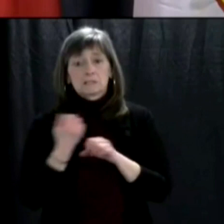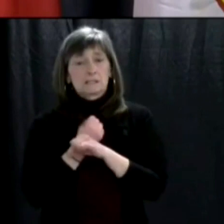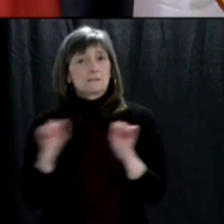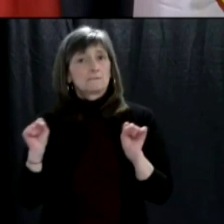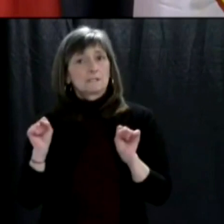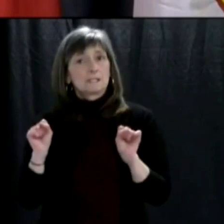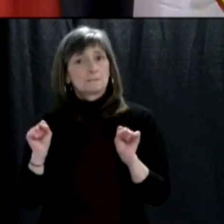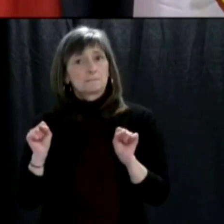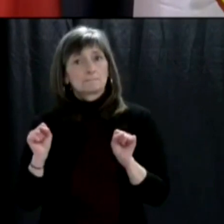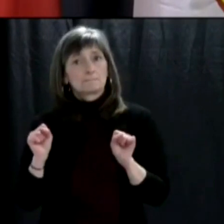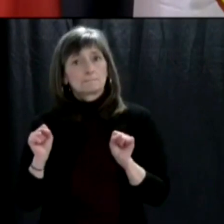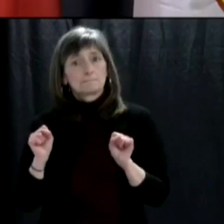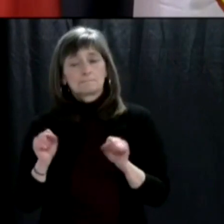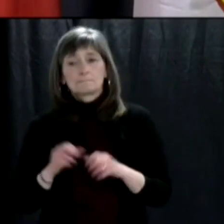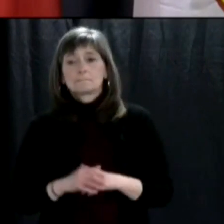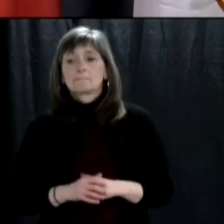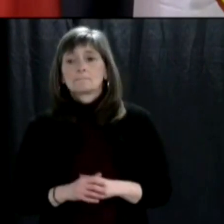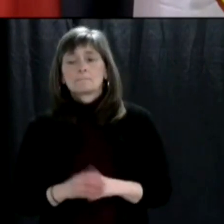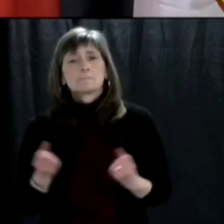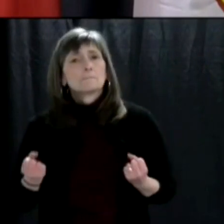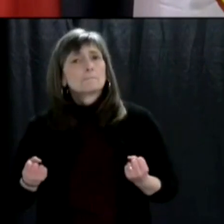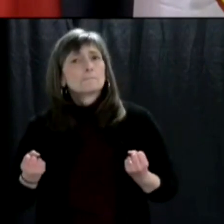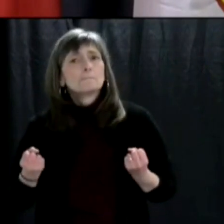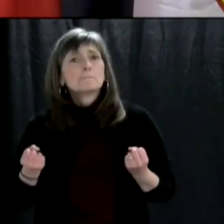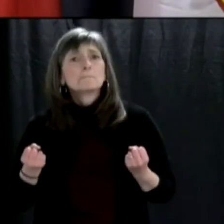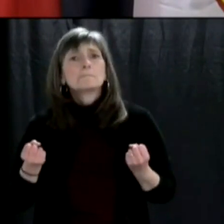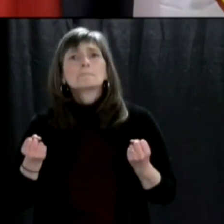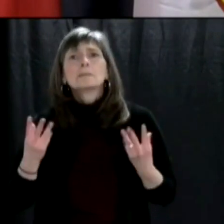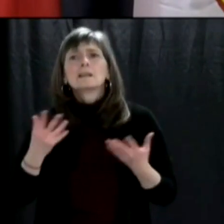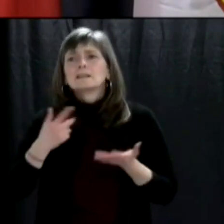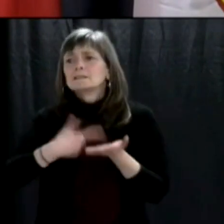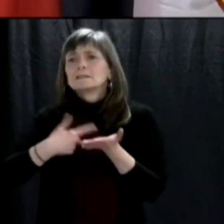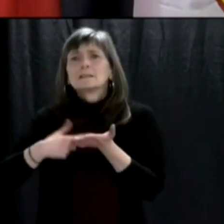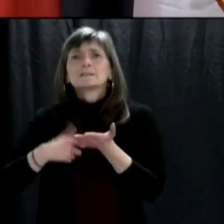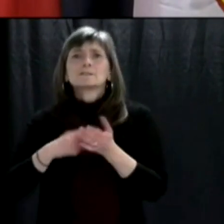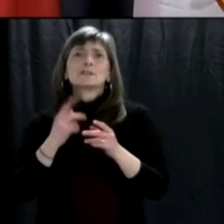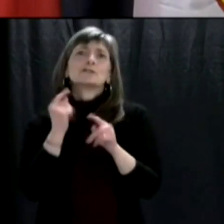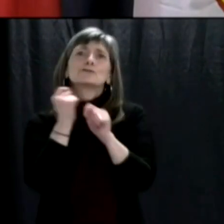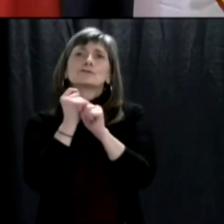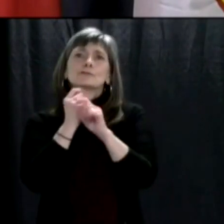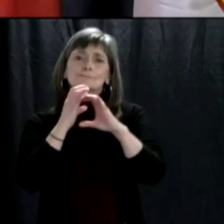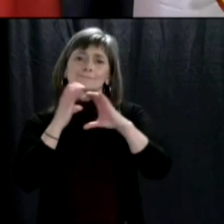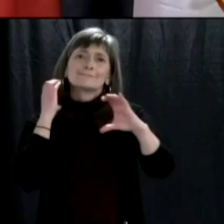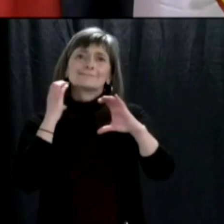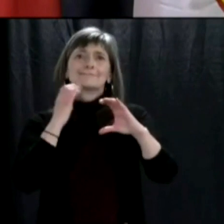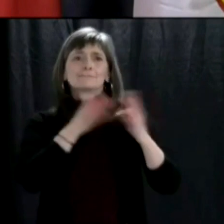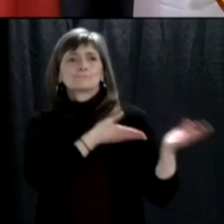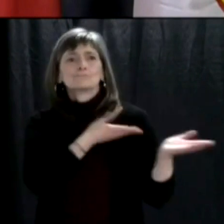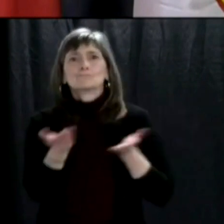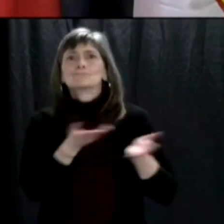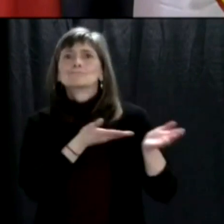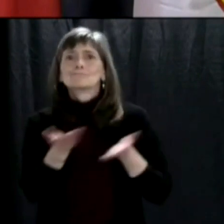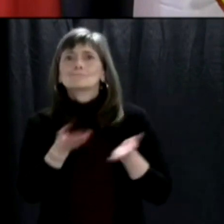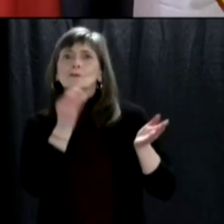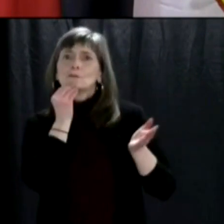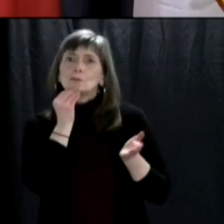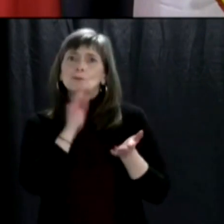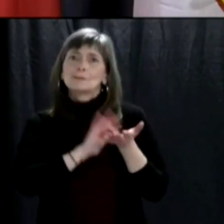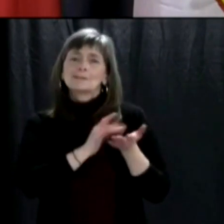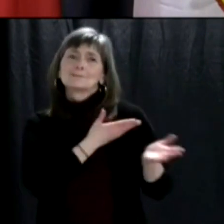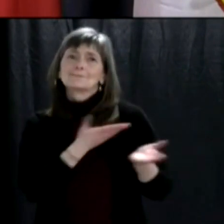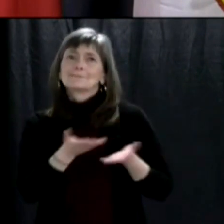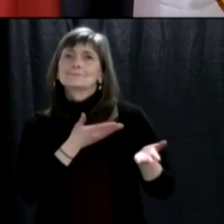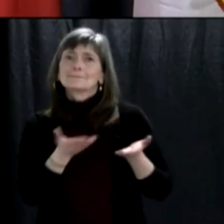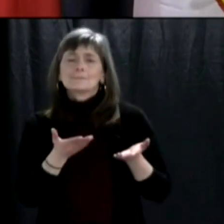the forefront. There's been lots of talk about truckers who are providing essential services for people in Newfoundland and